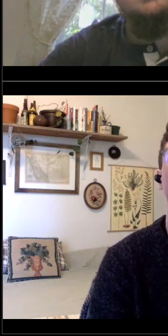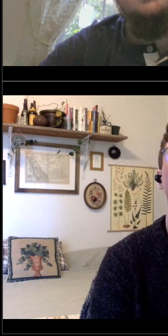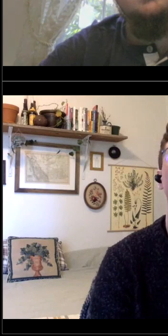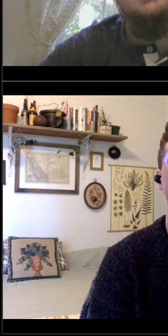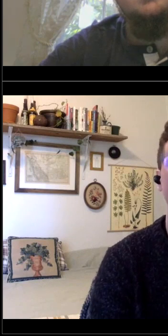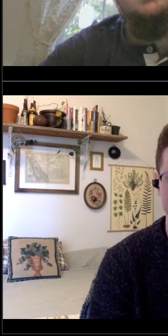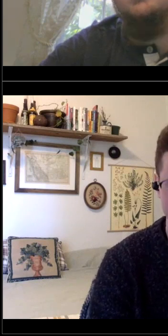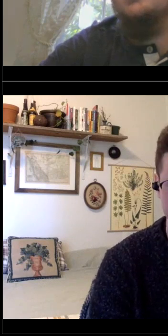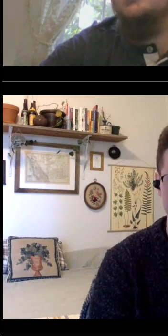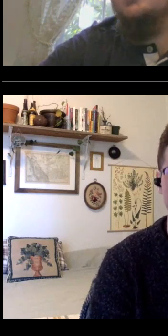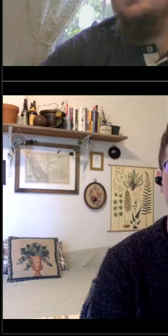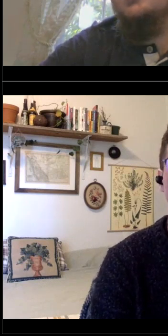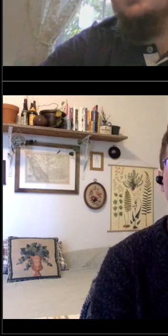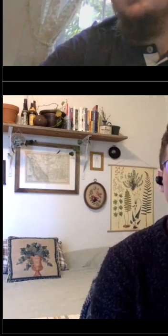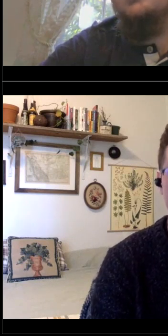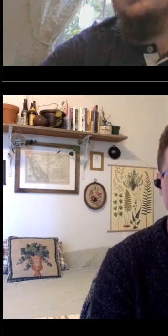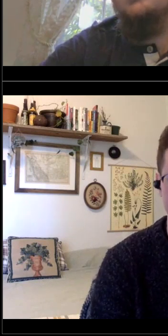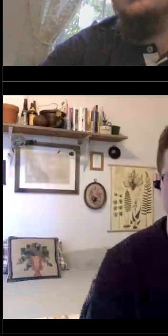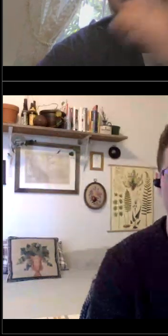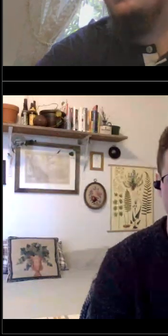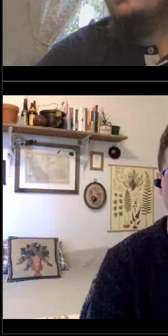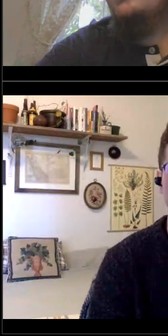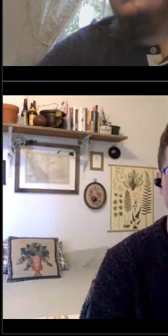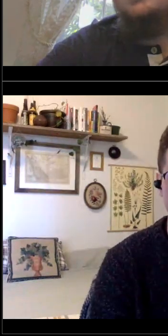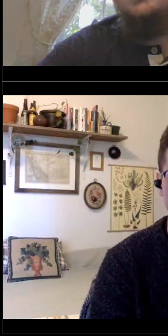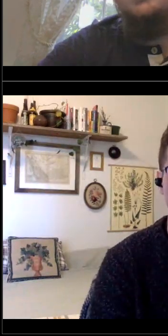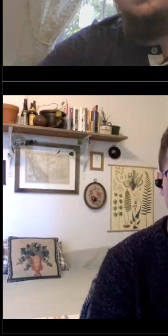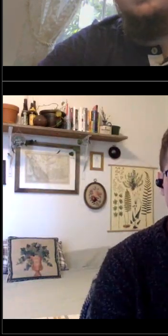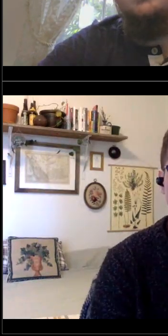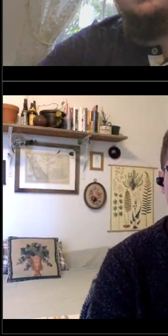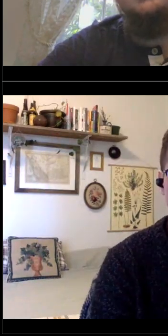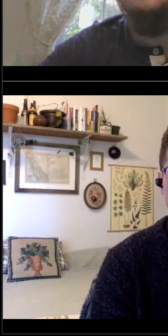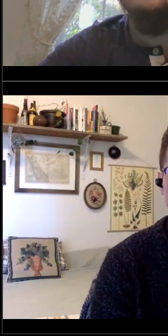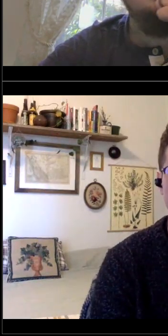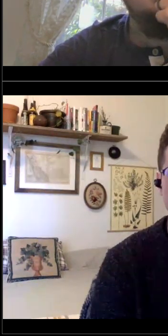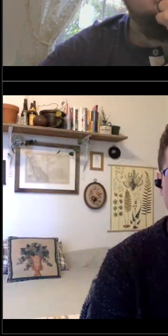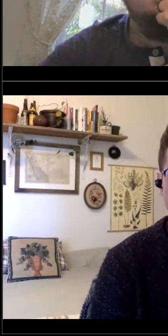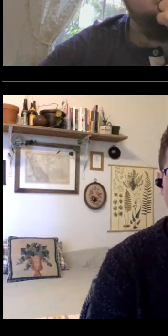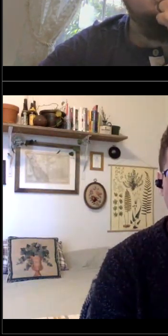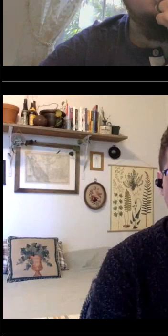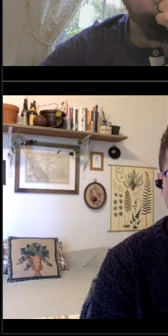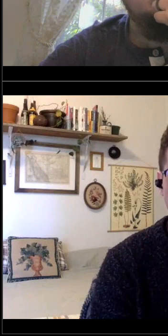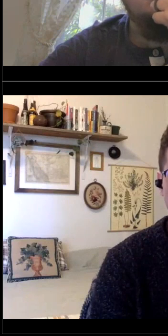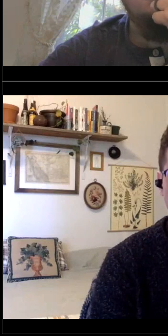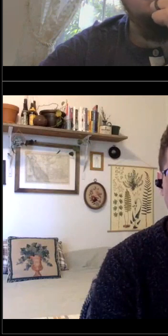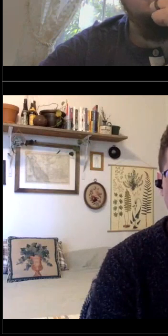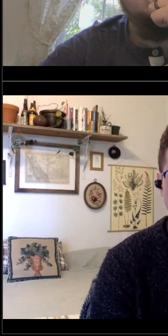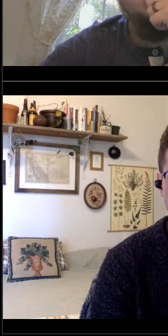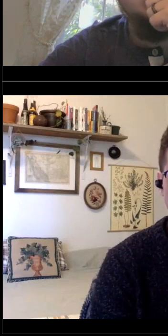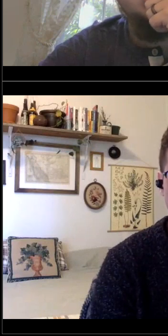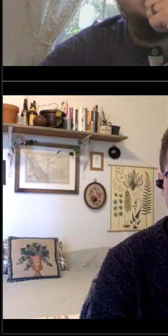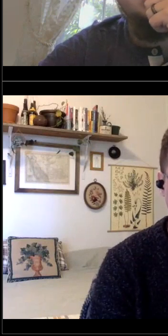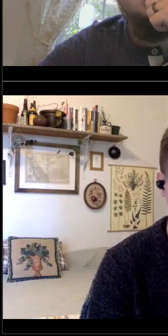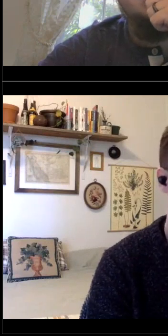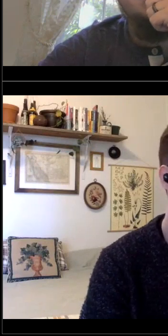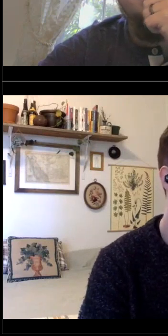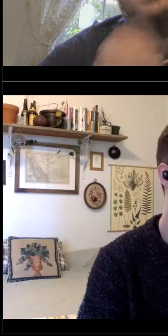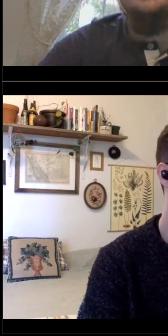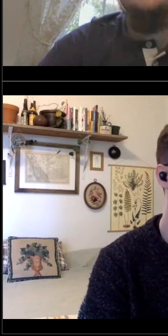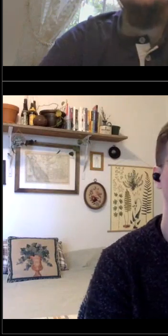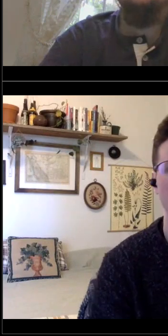and then change the pronouns out, and then you're going to end up with weird agreement. If you just start with the pronoun, you will naturally